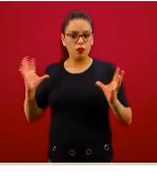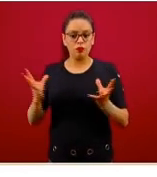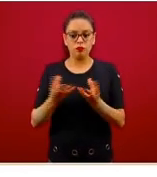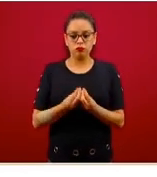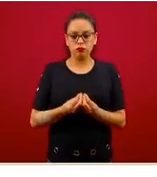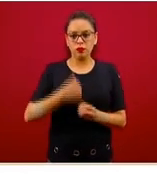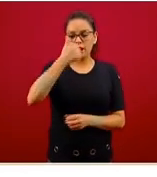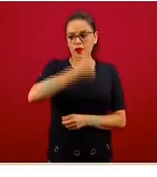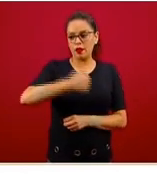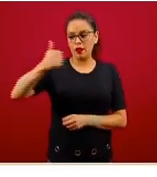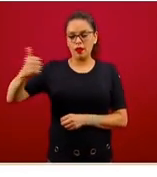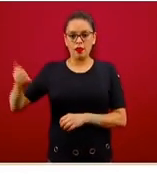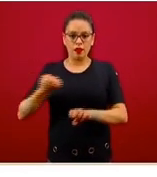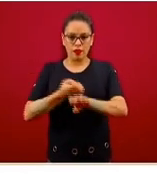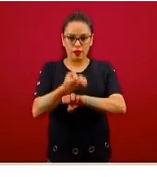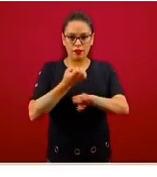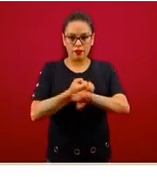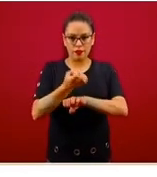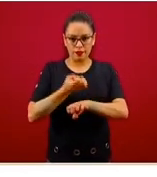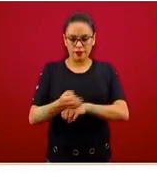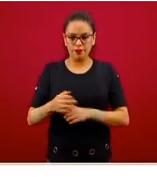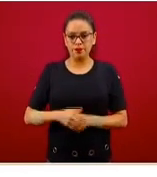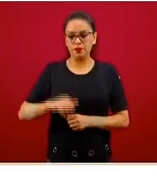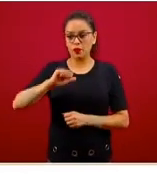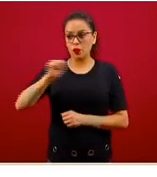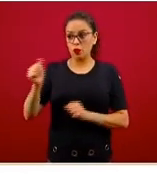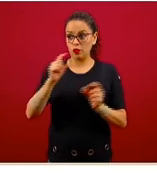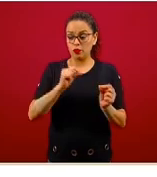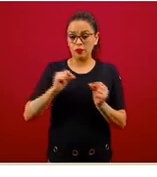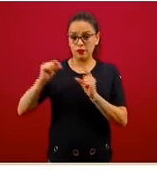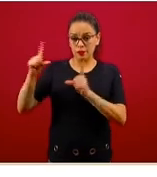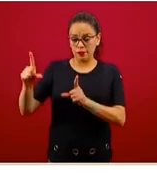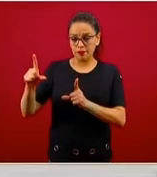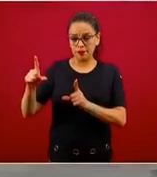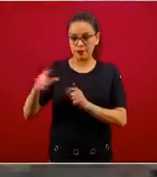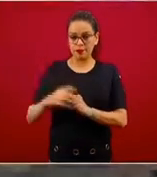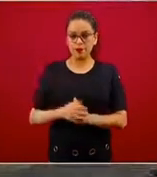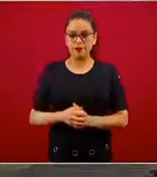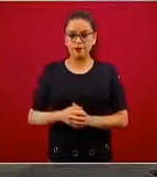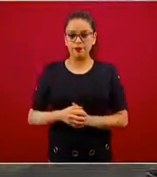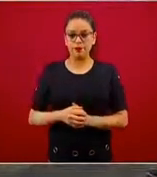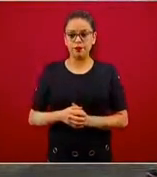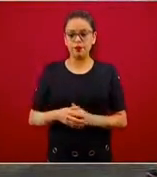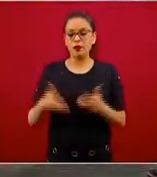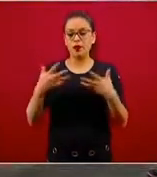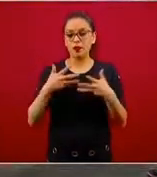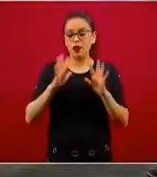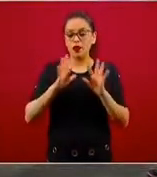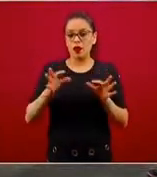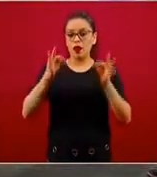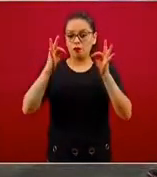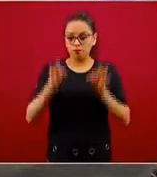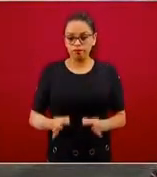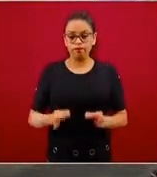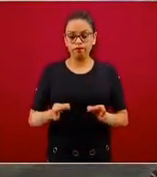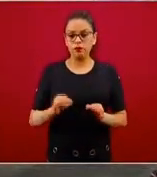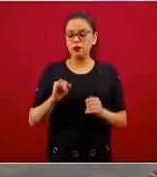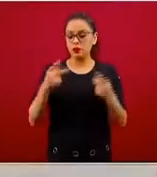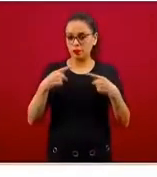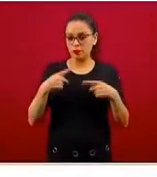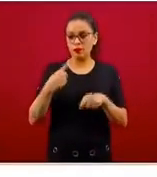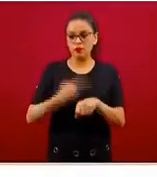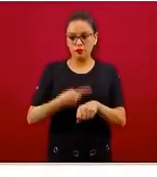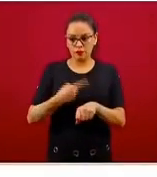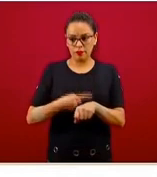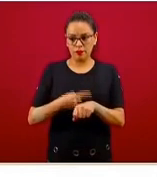and Quintana Roo. Here we have the same numbers presented in the form of a bar graph, and here we can